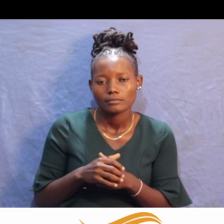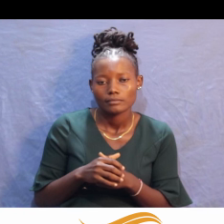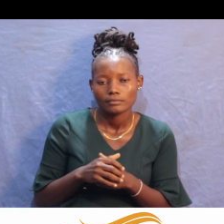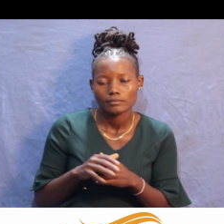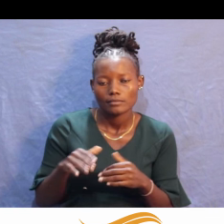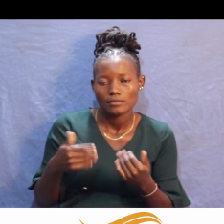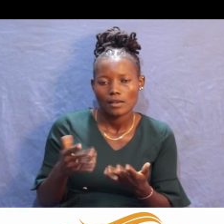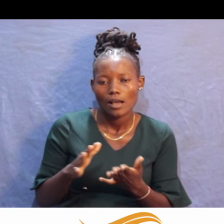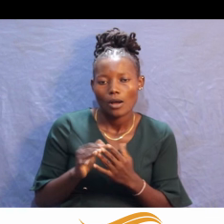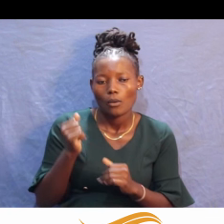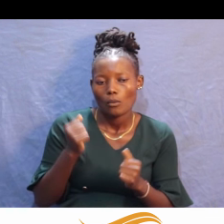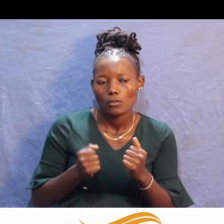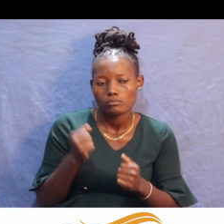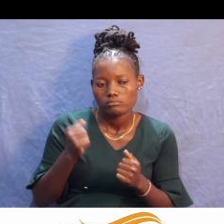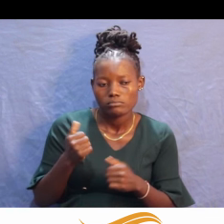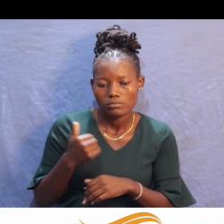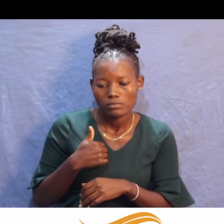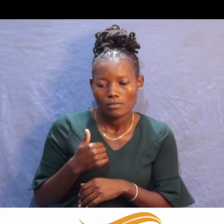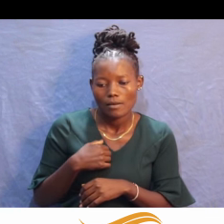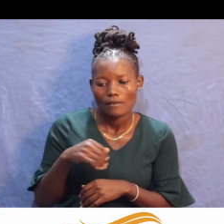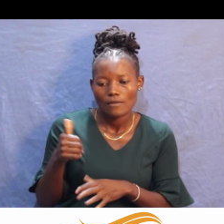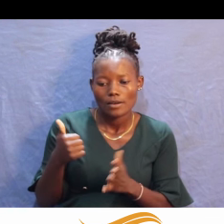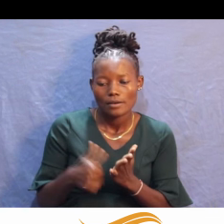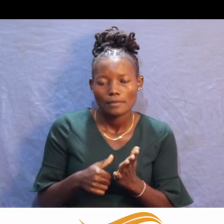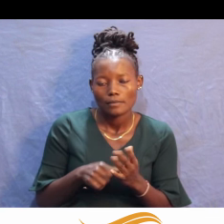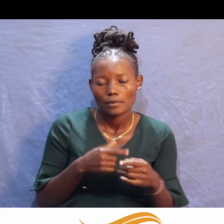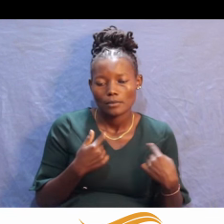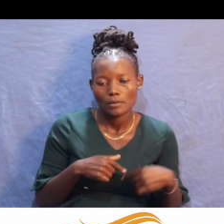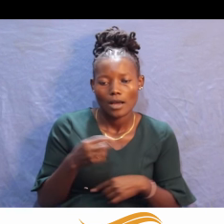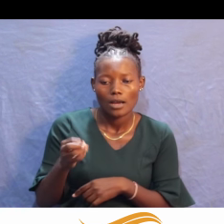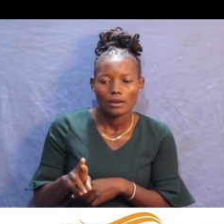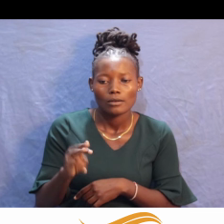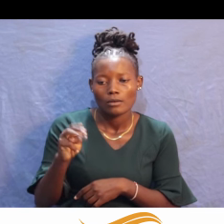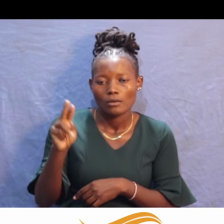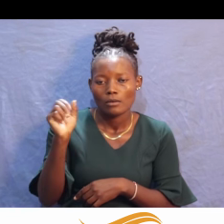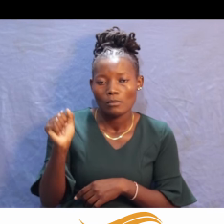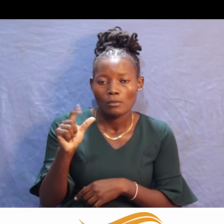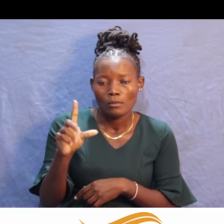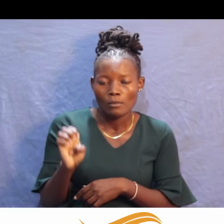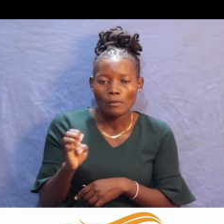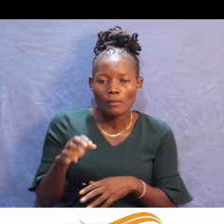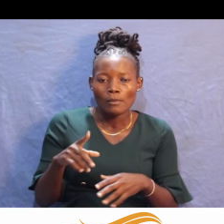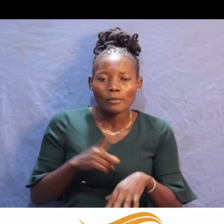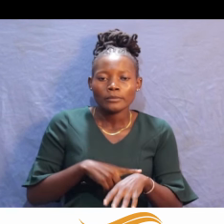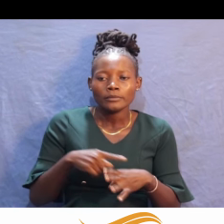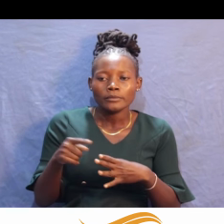athletes, going to have muscular or heart problems if they have exercise impairment.